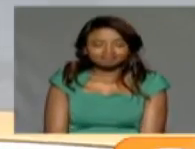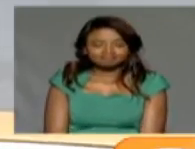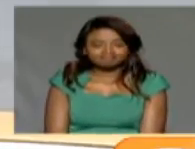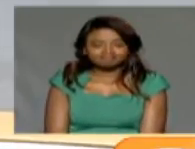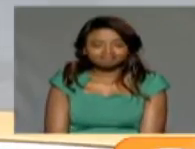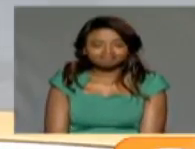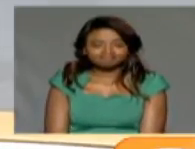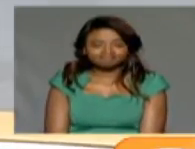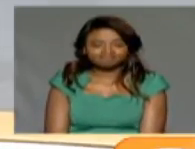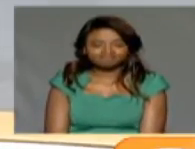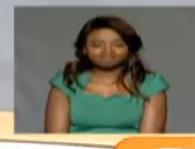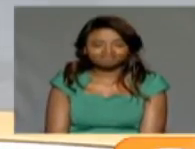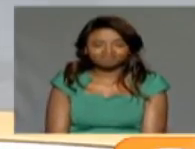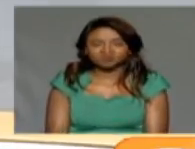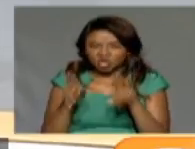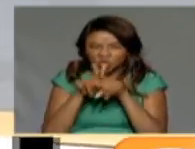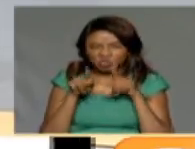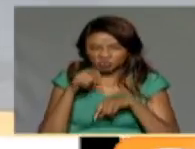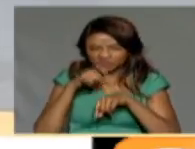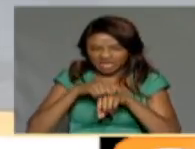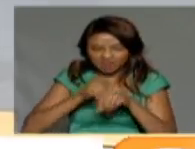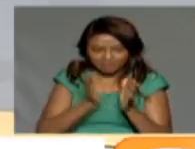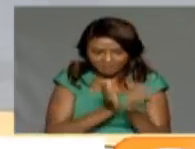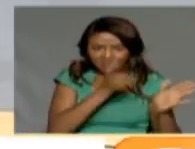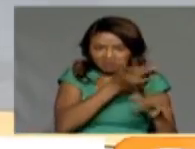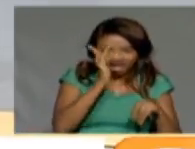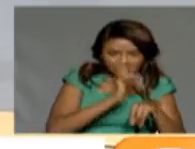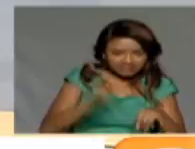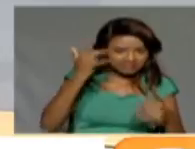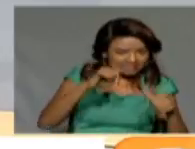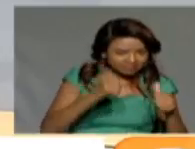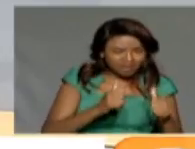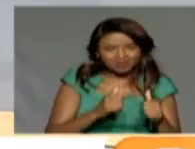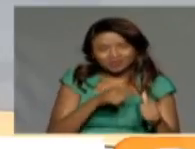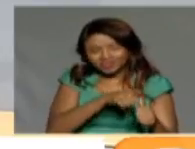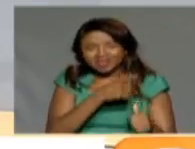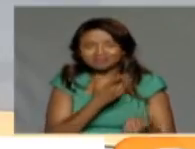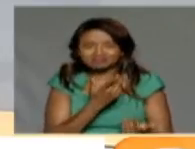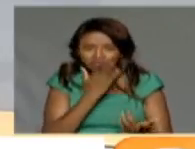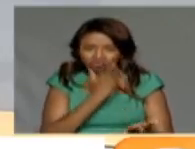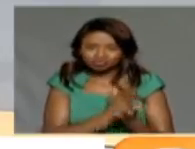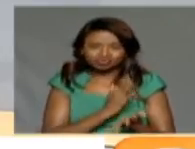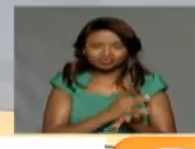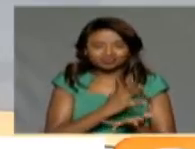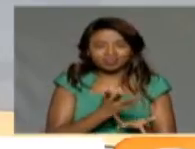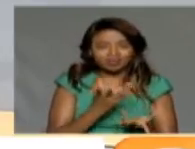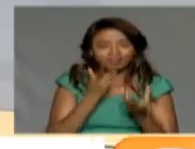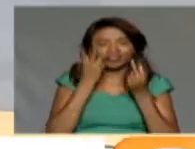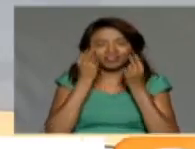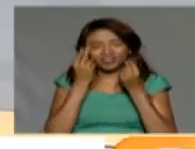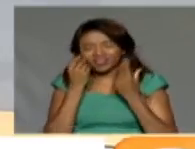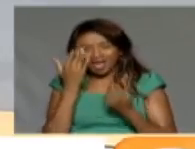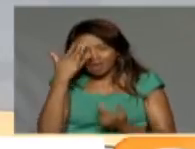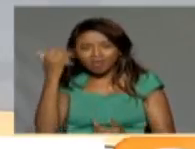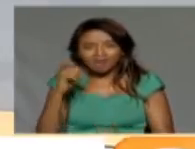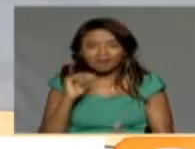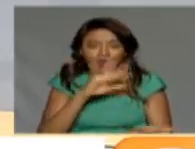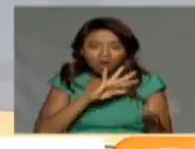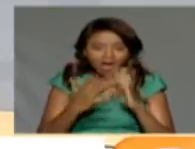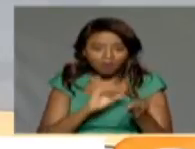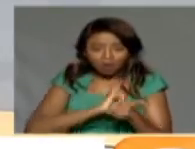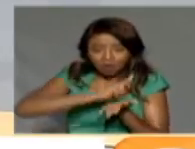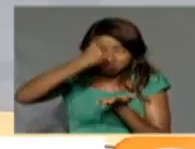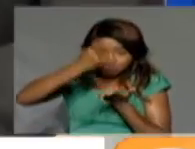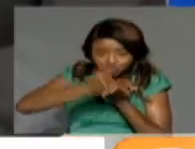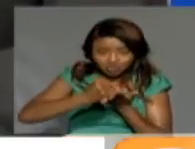Ignorance and lack of sensitization among the public are partly to blame for the low uptake of medical insurance cover in the country.